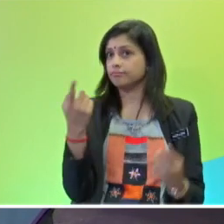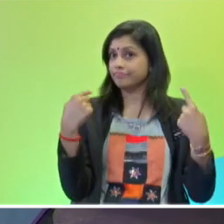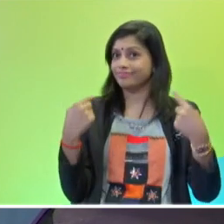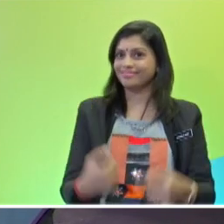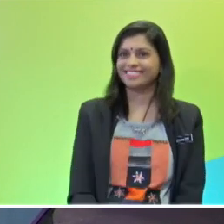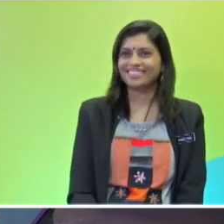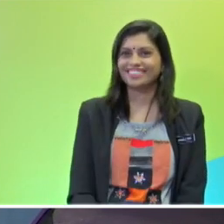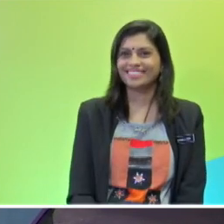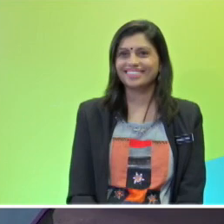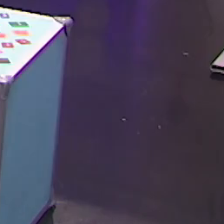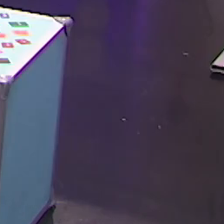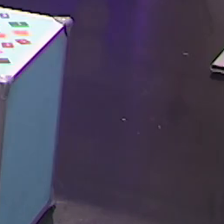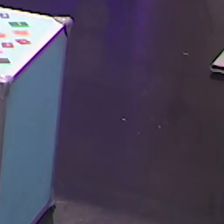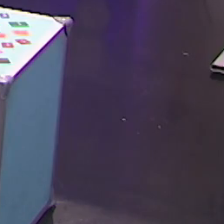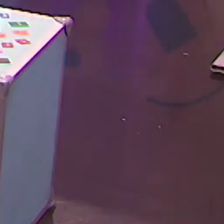KPM.